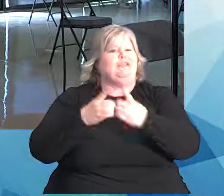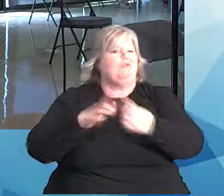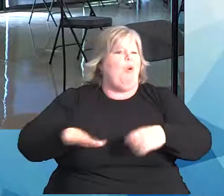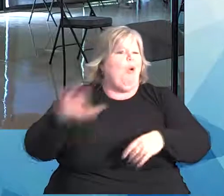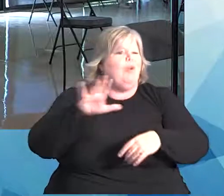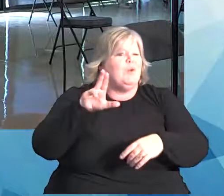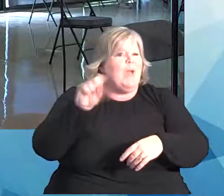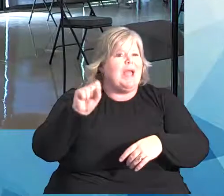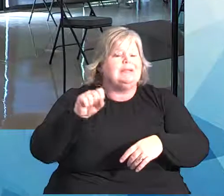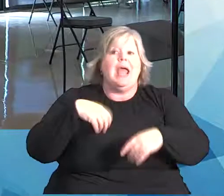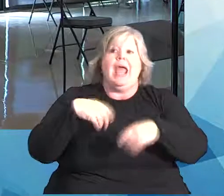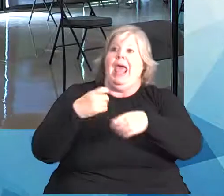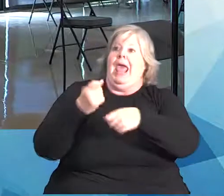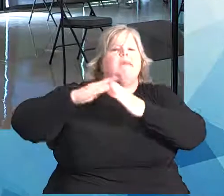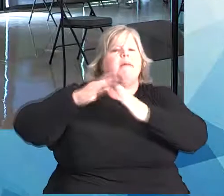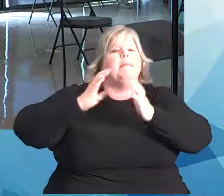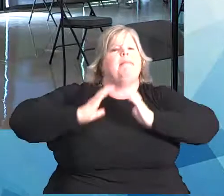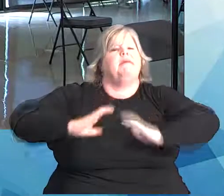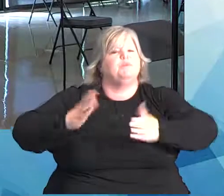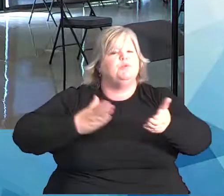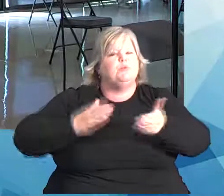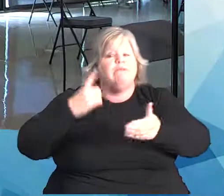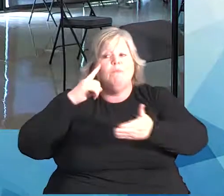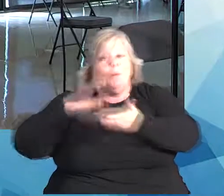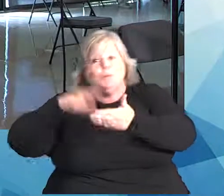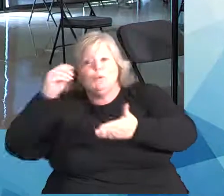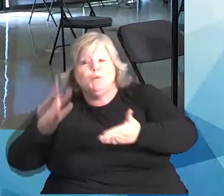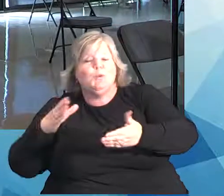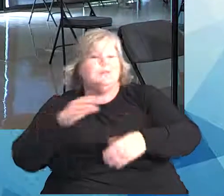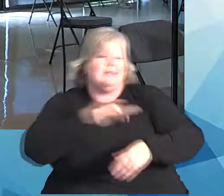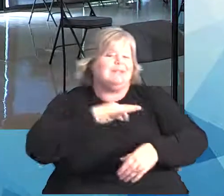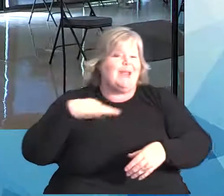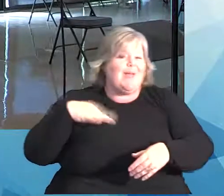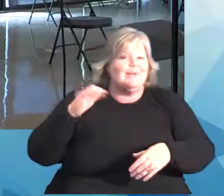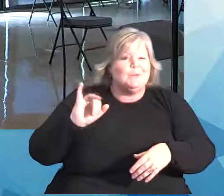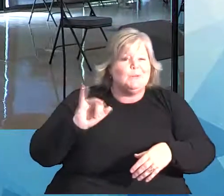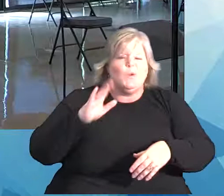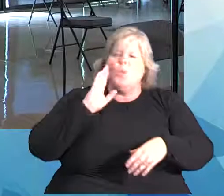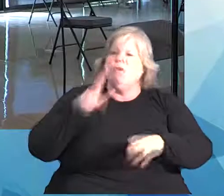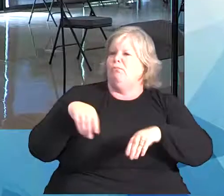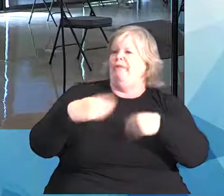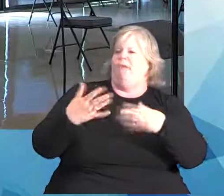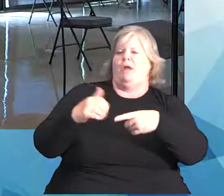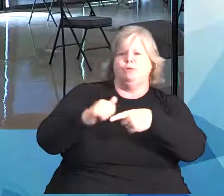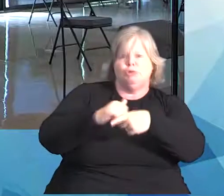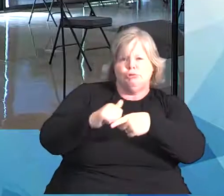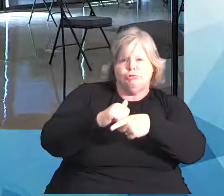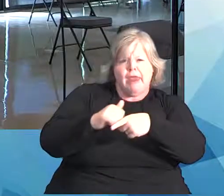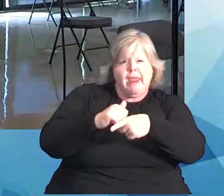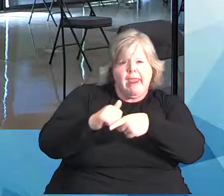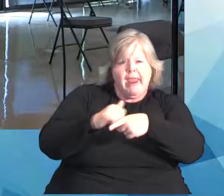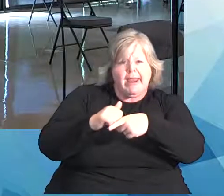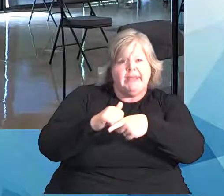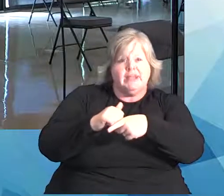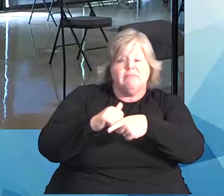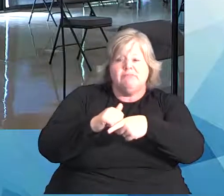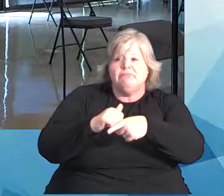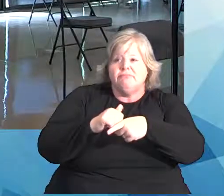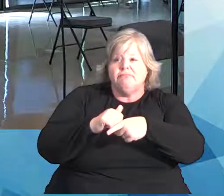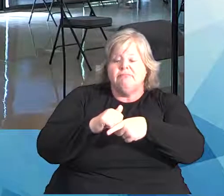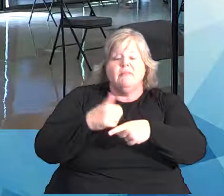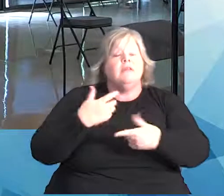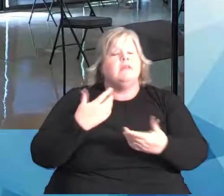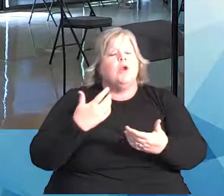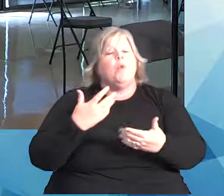annually, we prepare over 150 with specialized training for our staff to allow